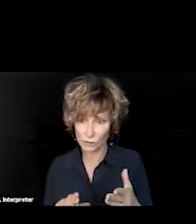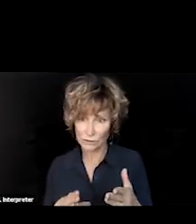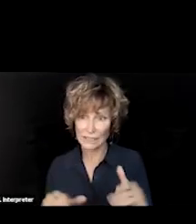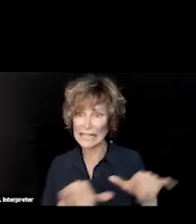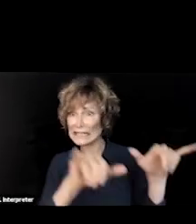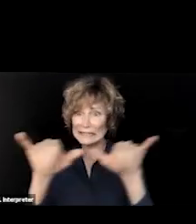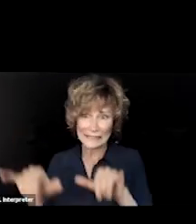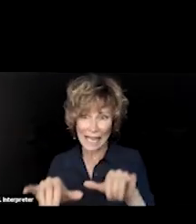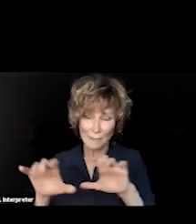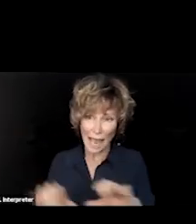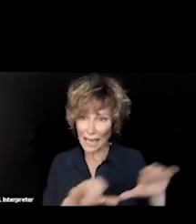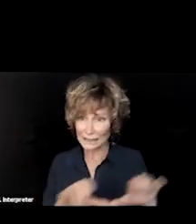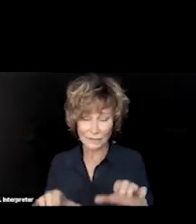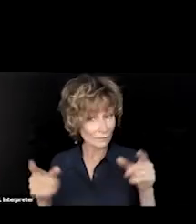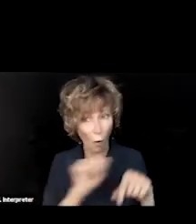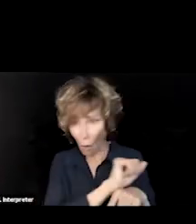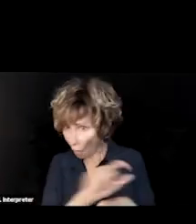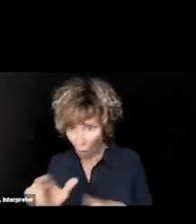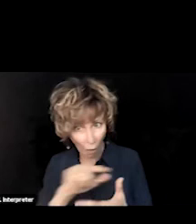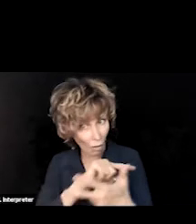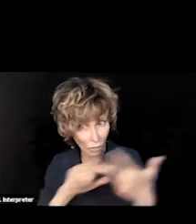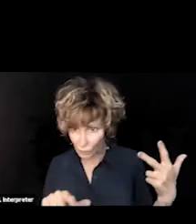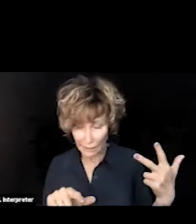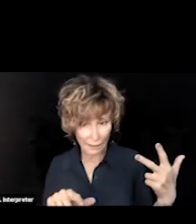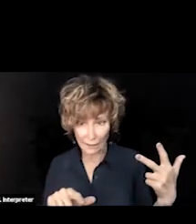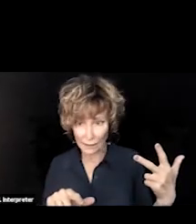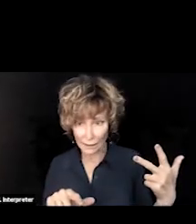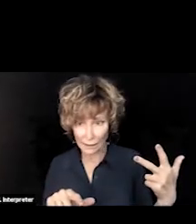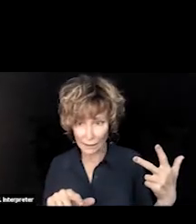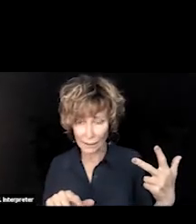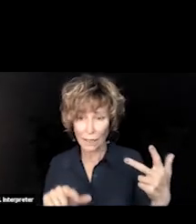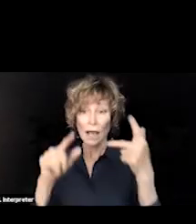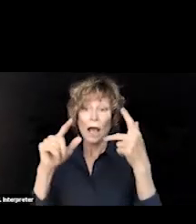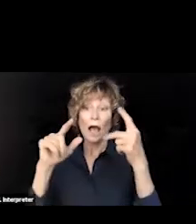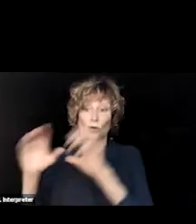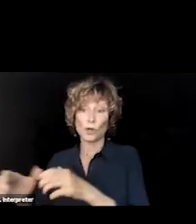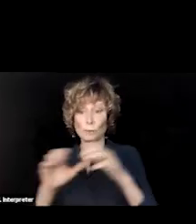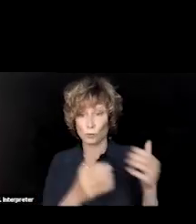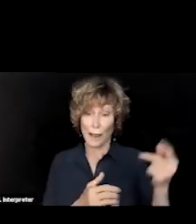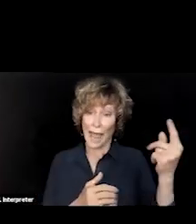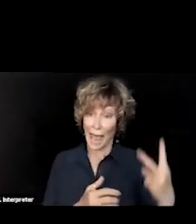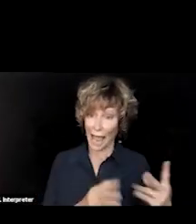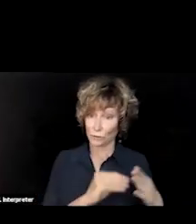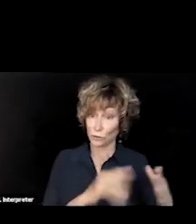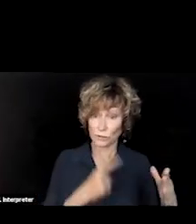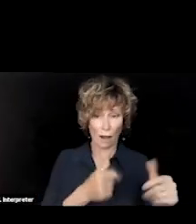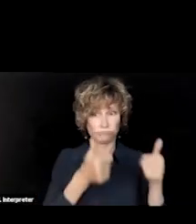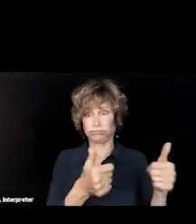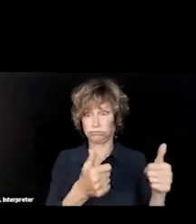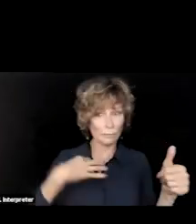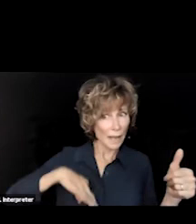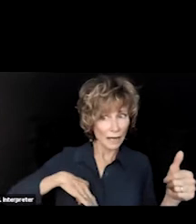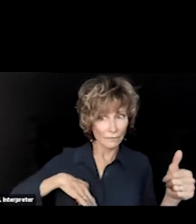same activities, and this happened in all 3 focus groups, split into 2 groups. Half the students said, oh, they were really